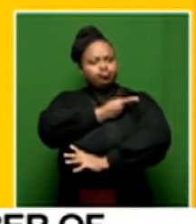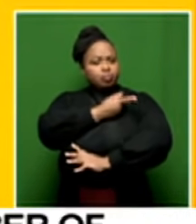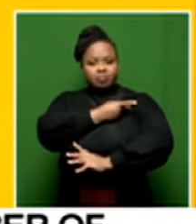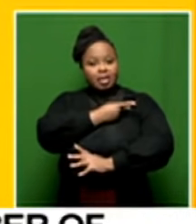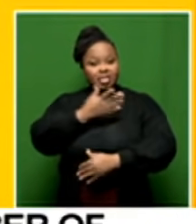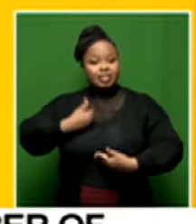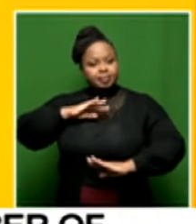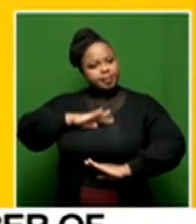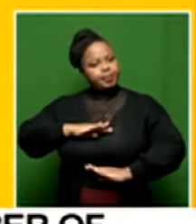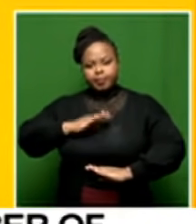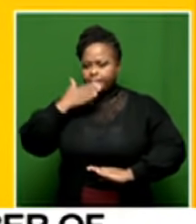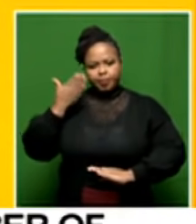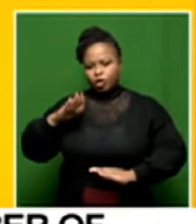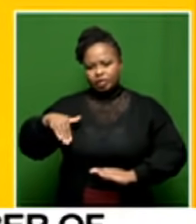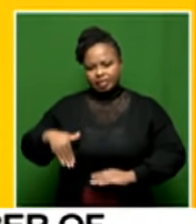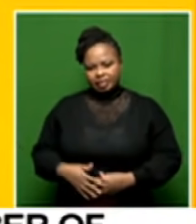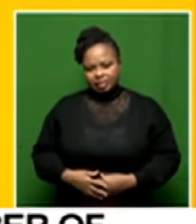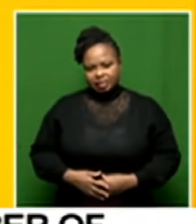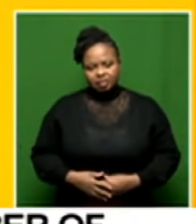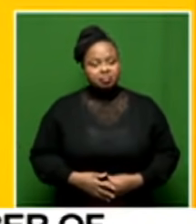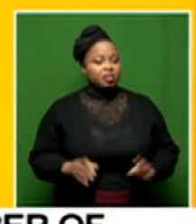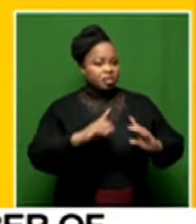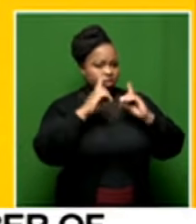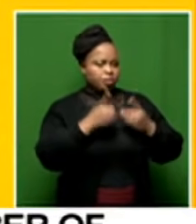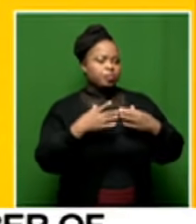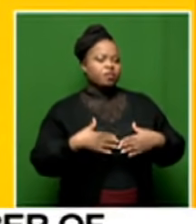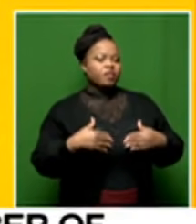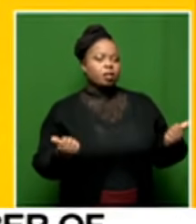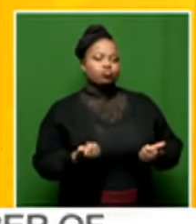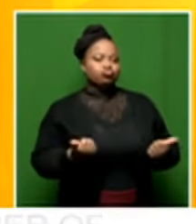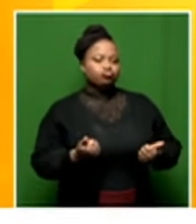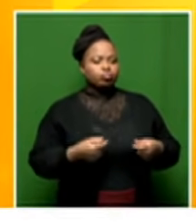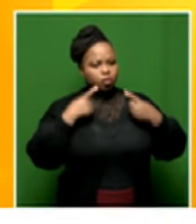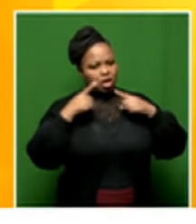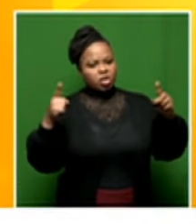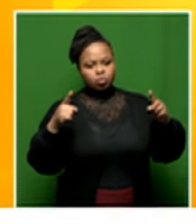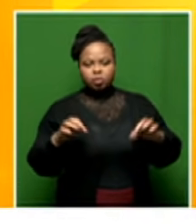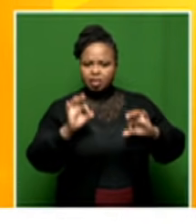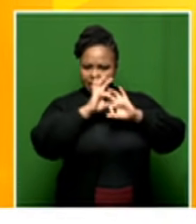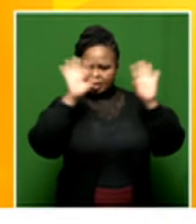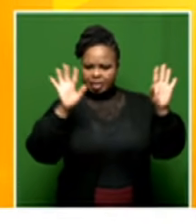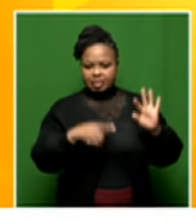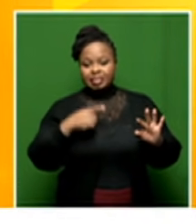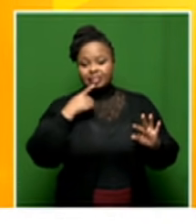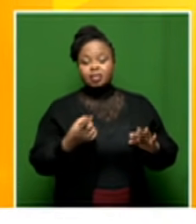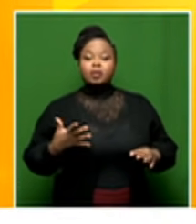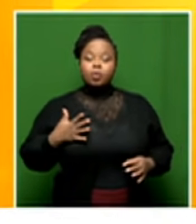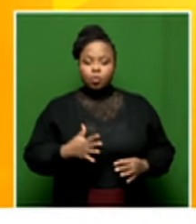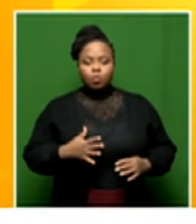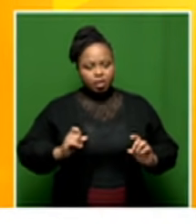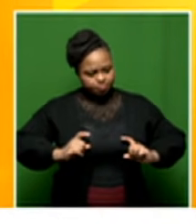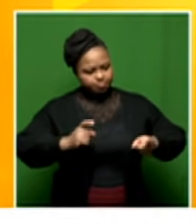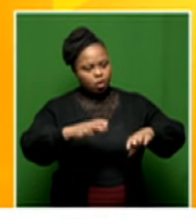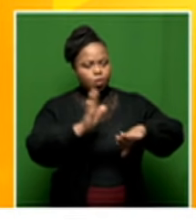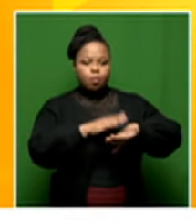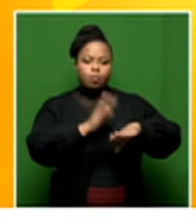not where we need to be as a country? Well, I think the Department of Health has already stated clearly that in their view, they would like to go faster. I think the